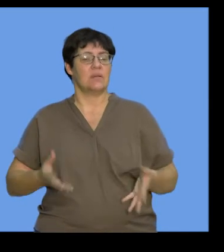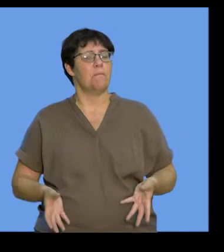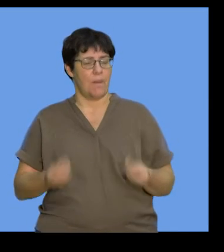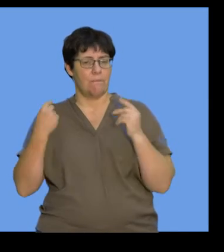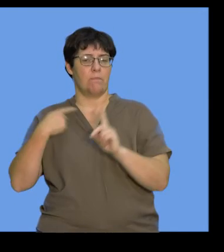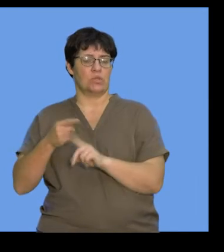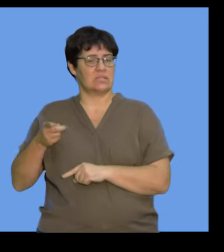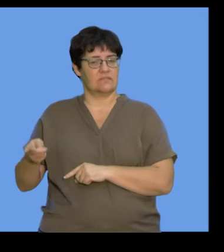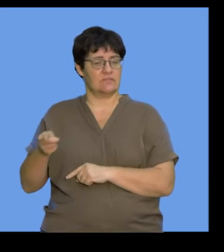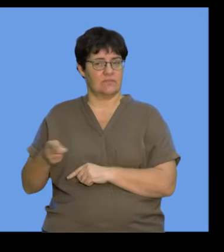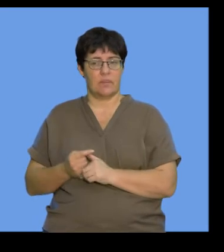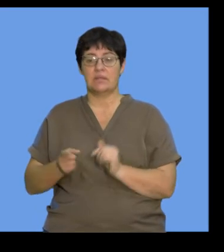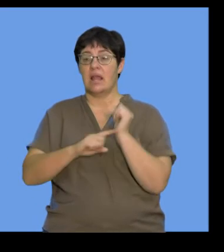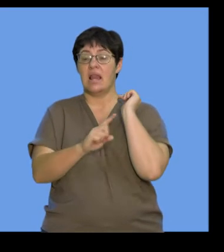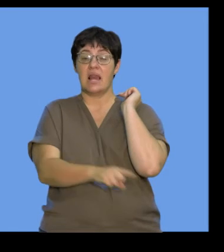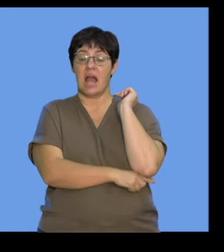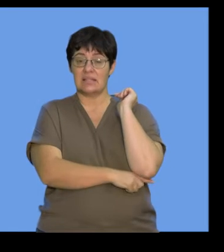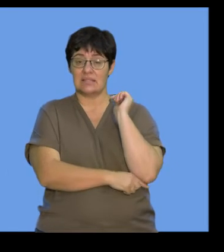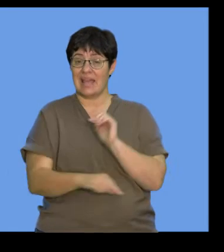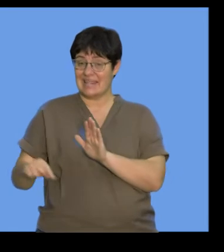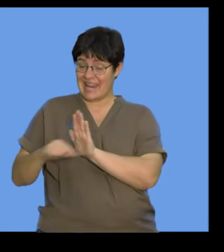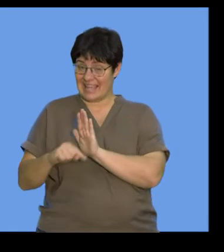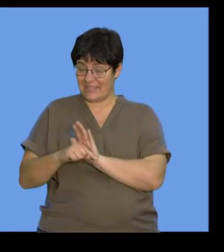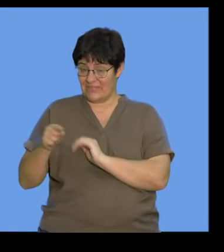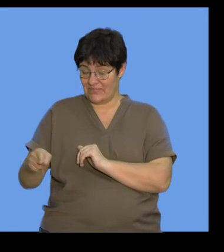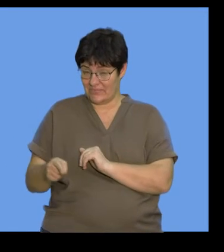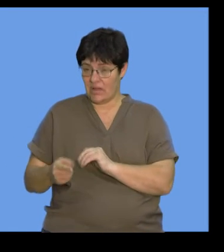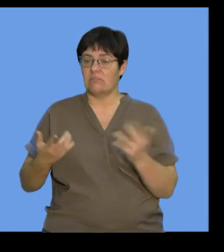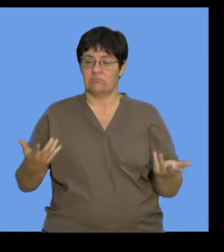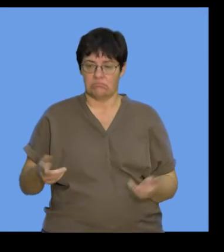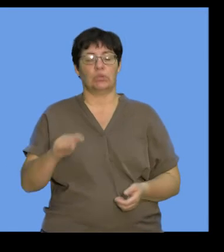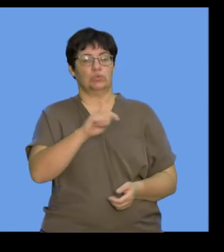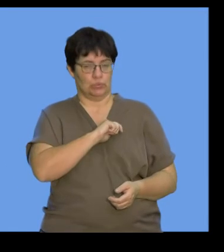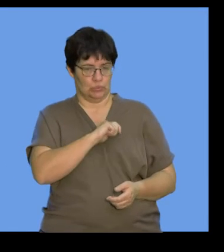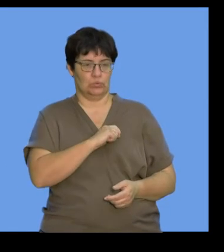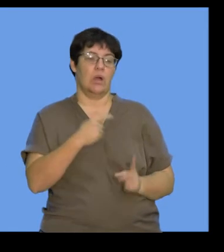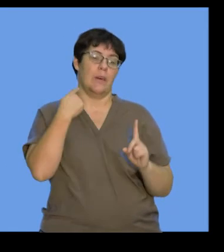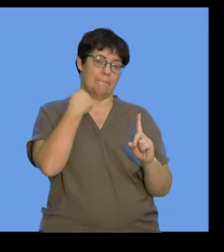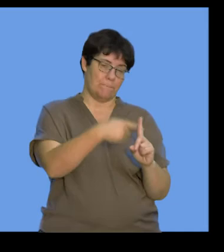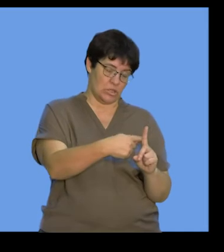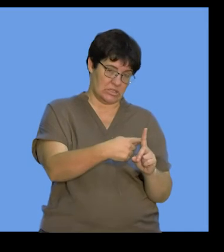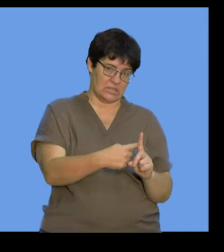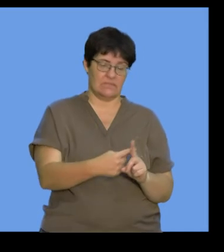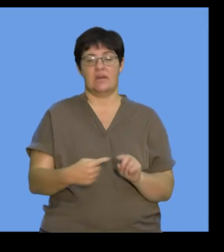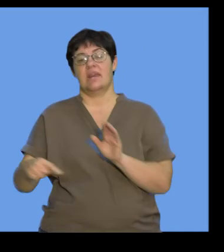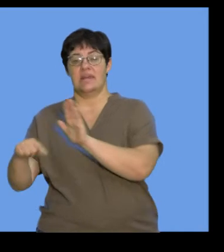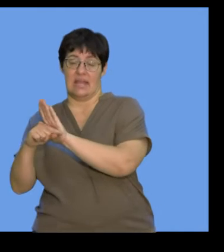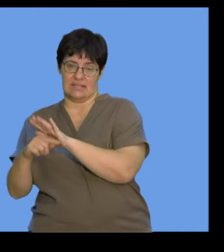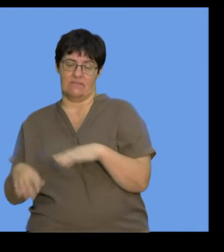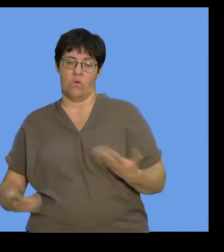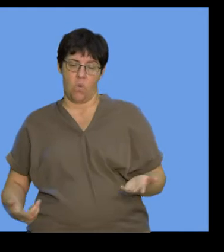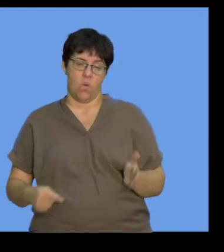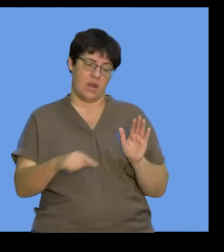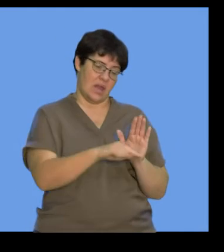positive, right? But if the last term is then a negative, it is definitely going to be opposite signs,